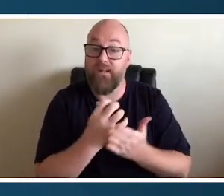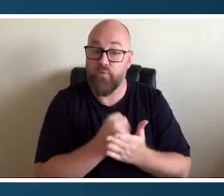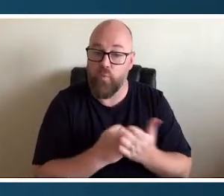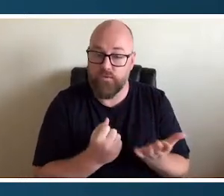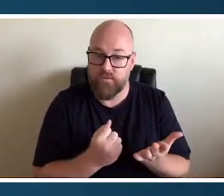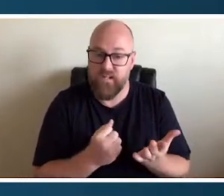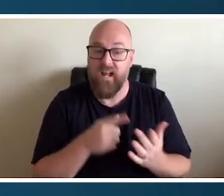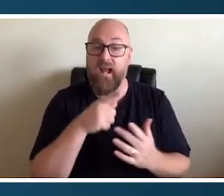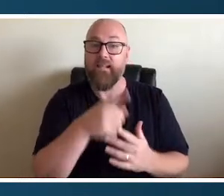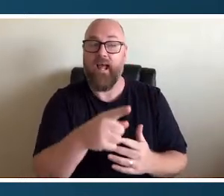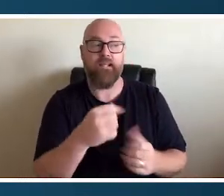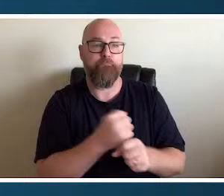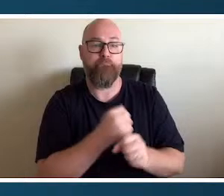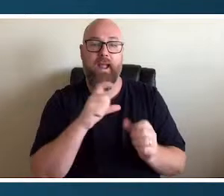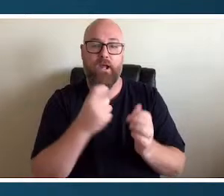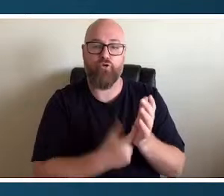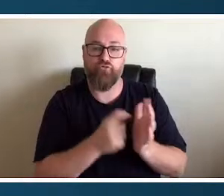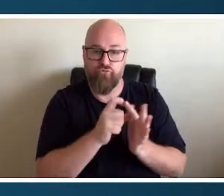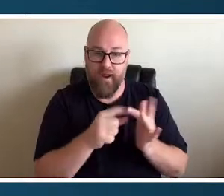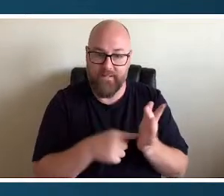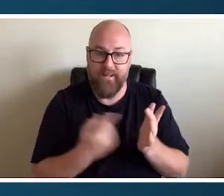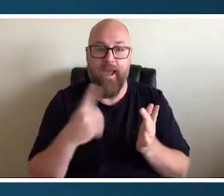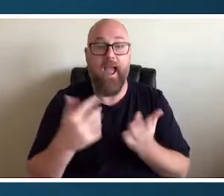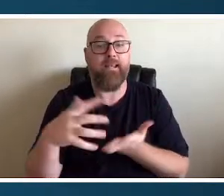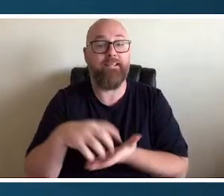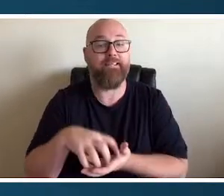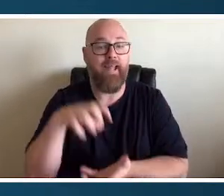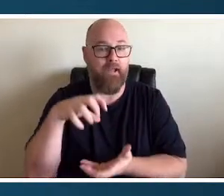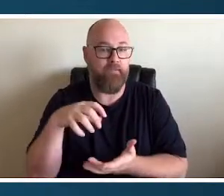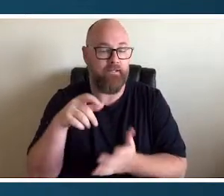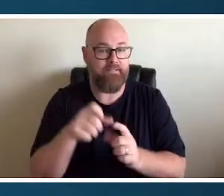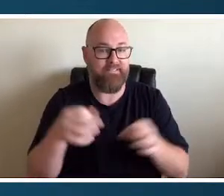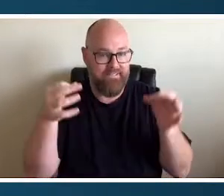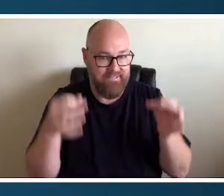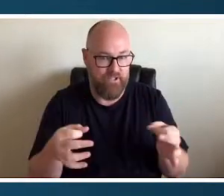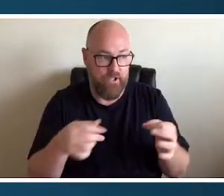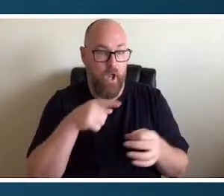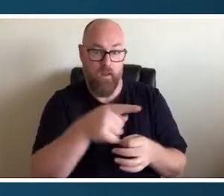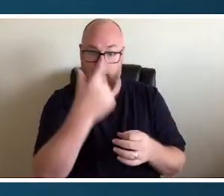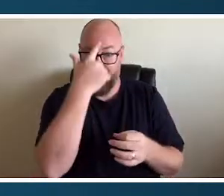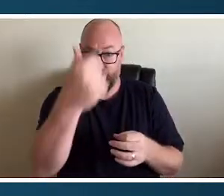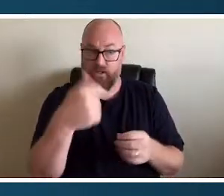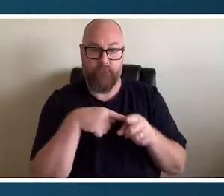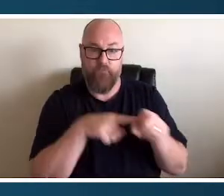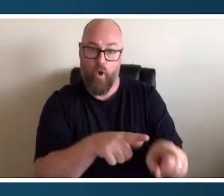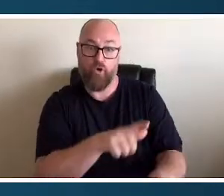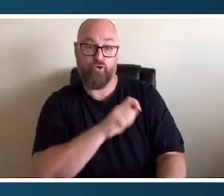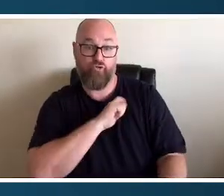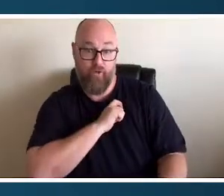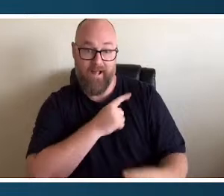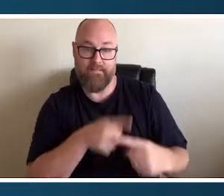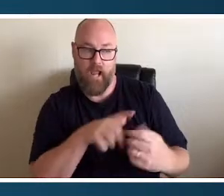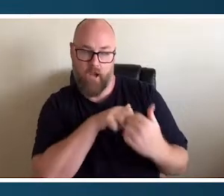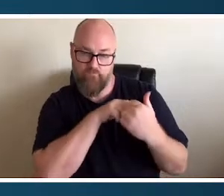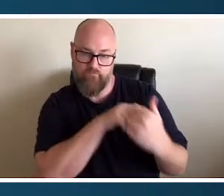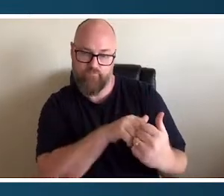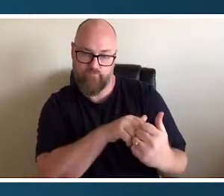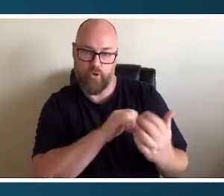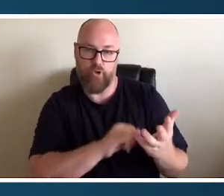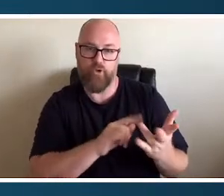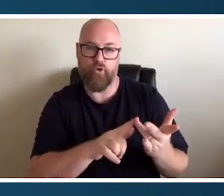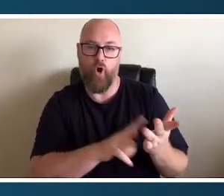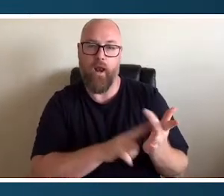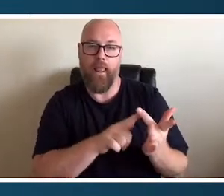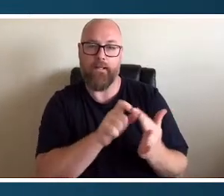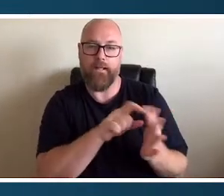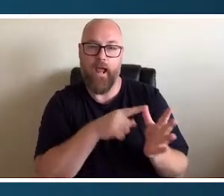decisions. These initiatives are based on trust and solidarity lending principles and focus on empowering